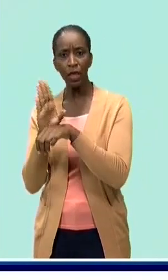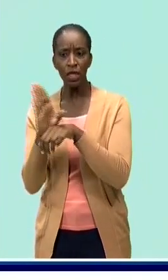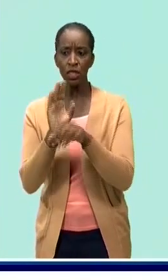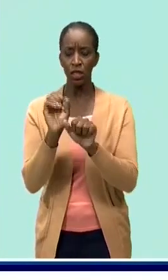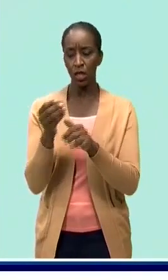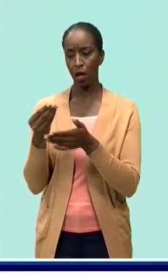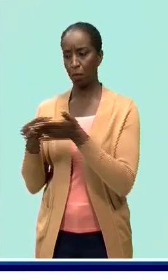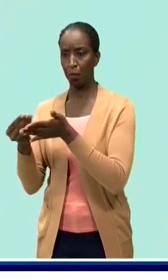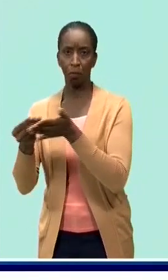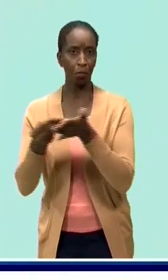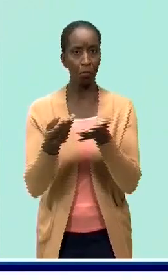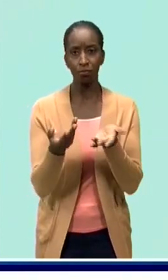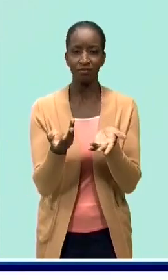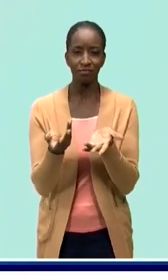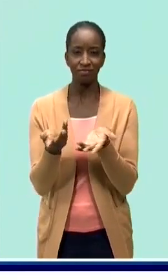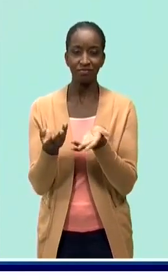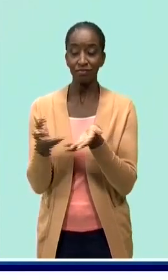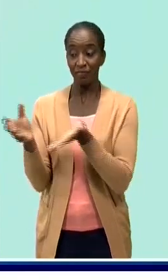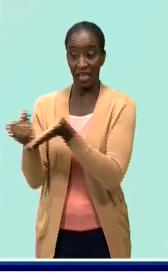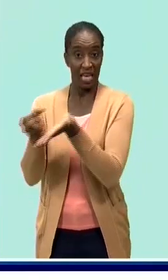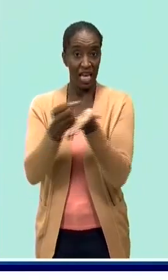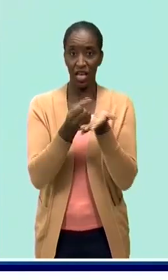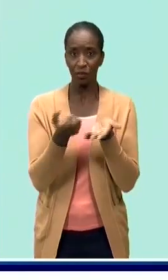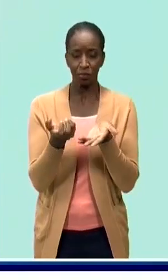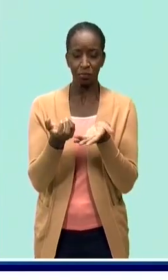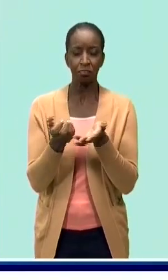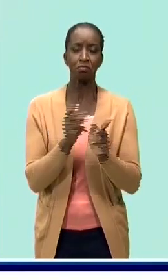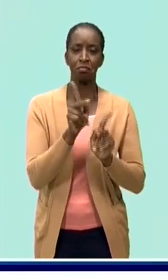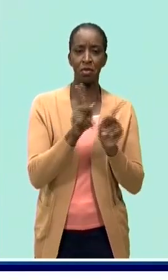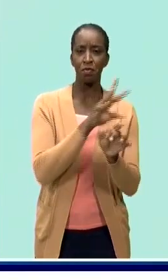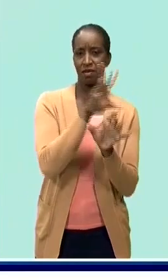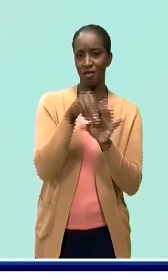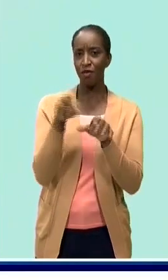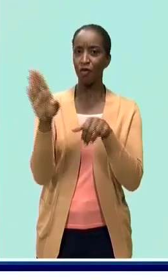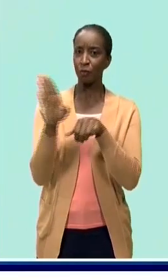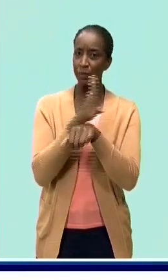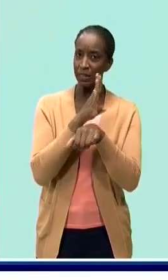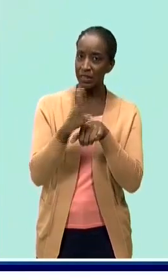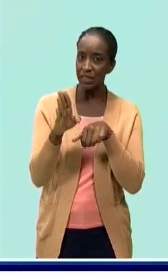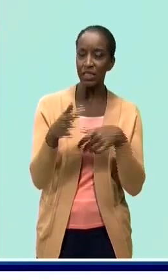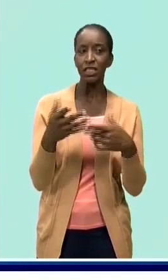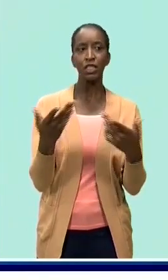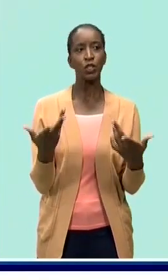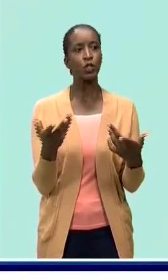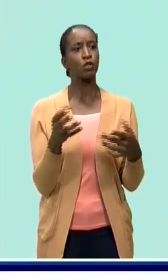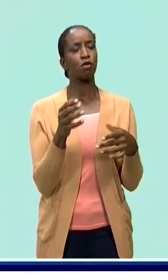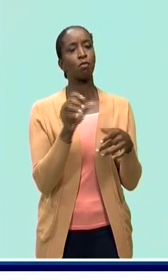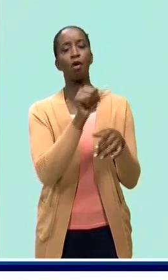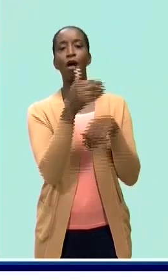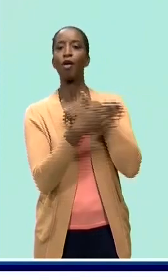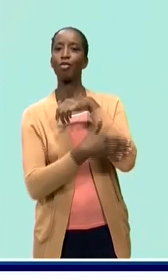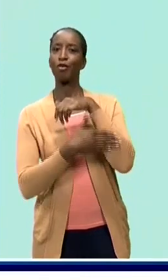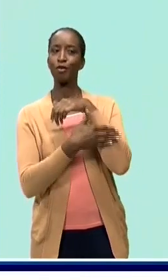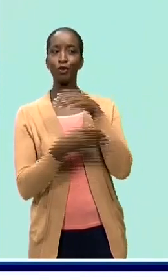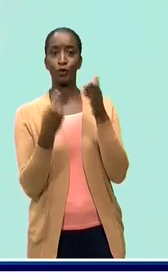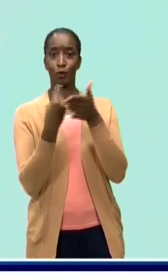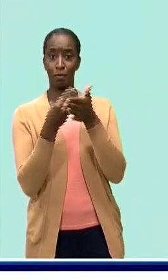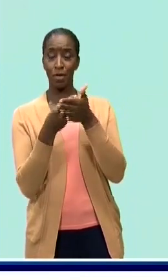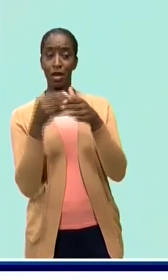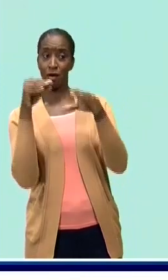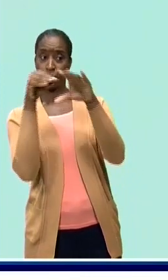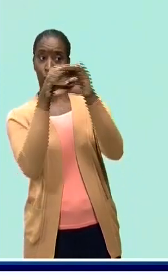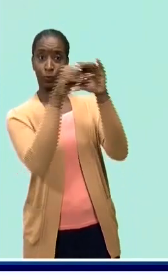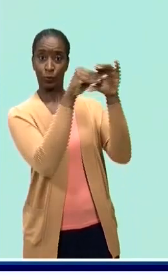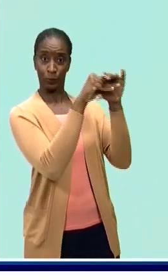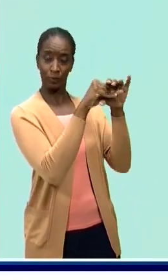exchange. And so therefore, for persons who are doing business and for whom may have investments abroad or what have you, the ability for them